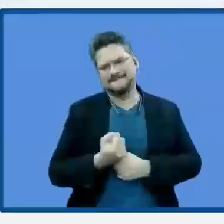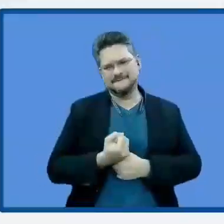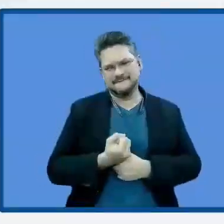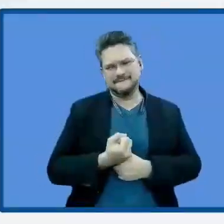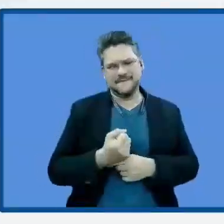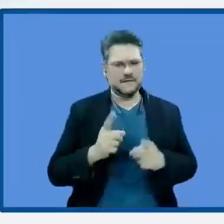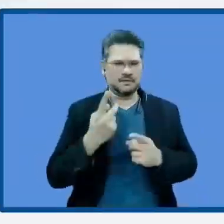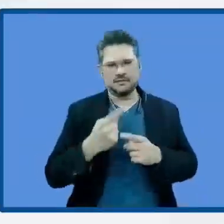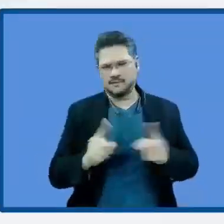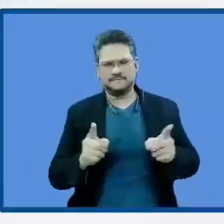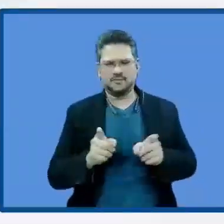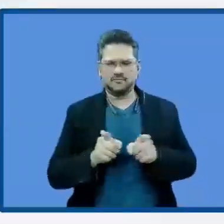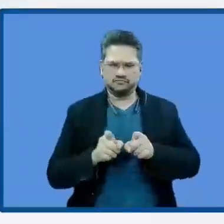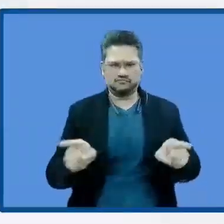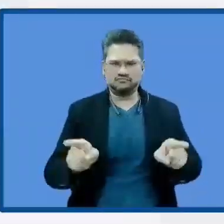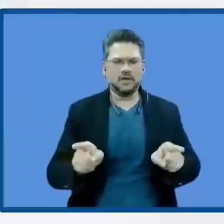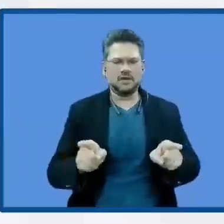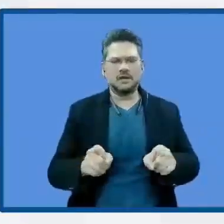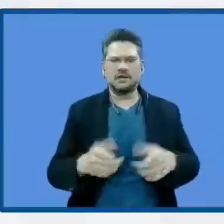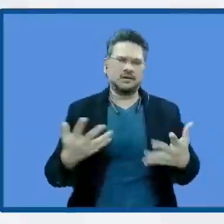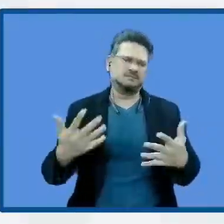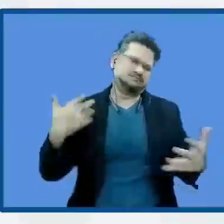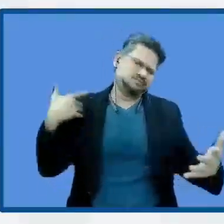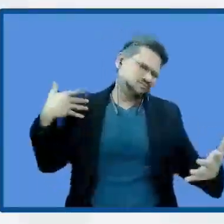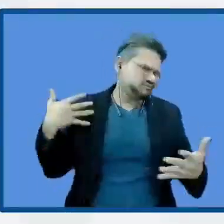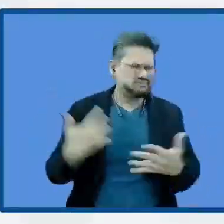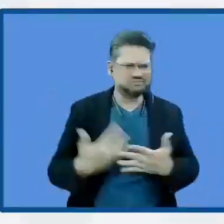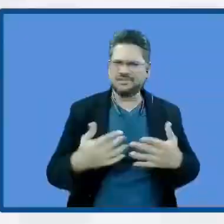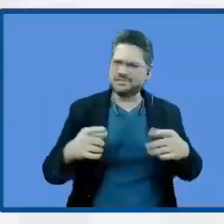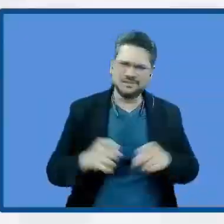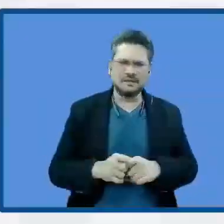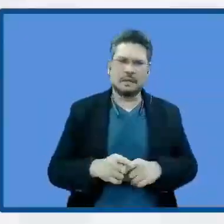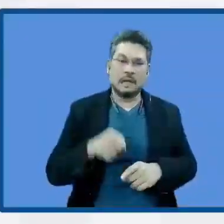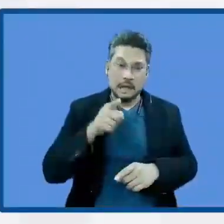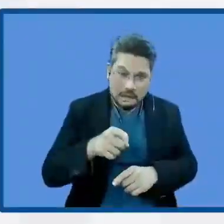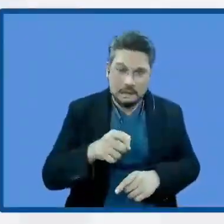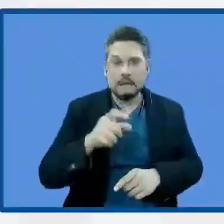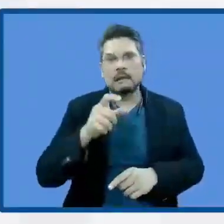centuries until there's a change in the public policies. For instance,